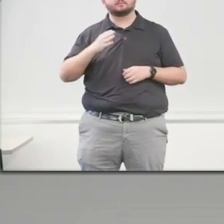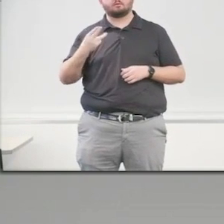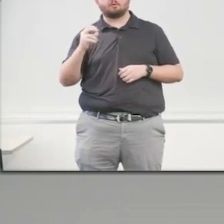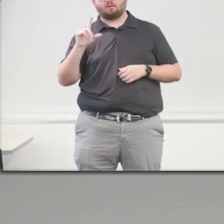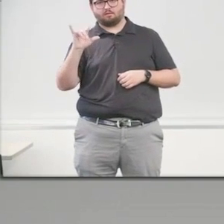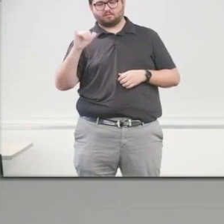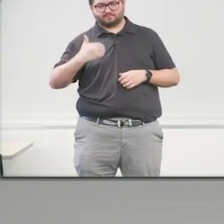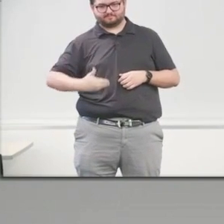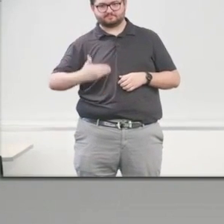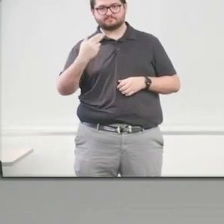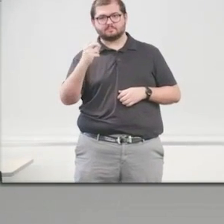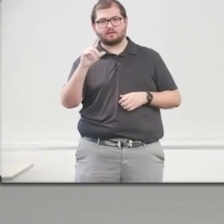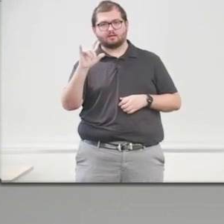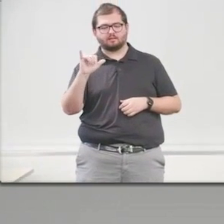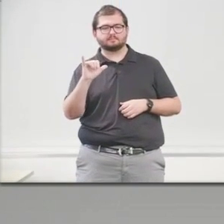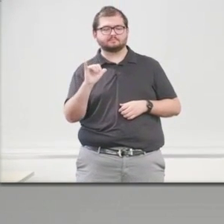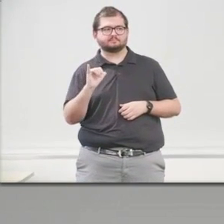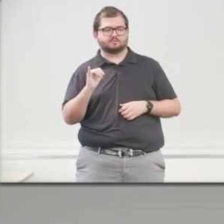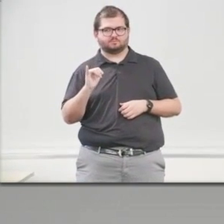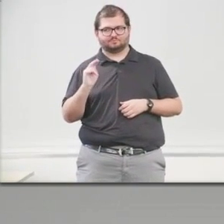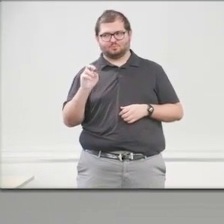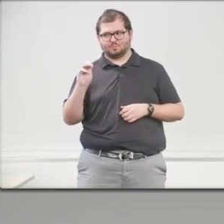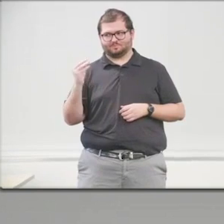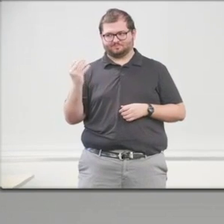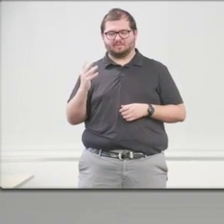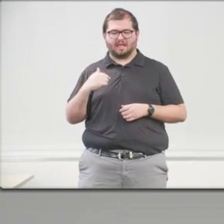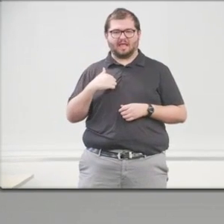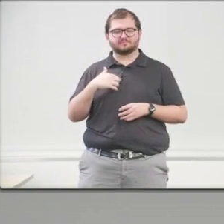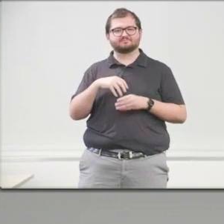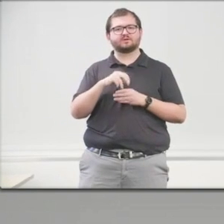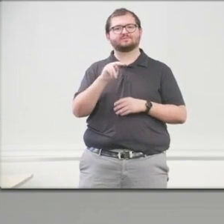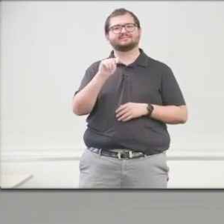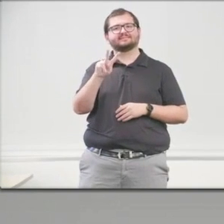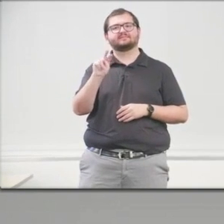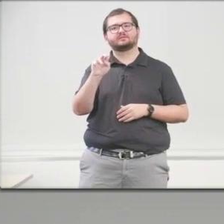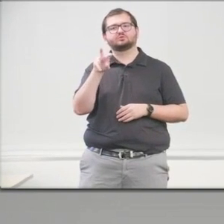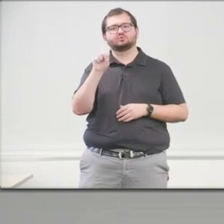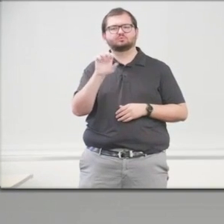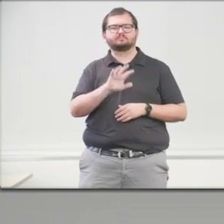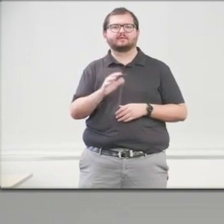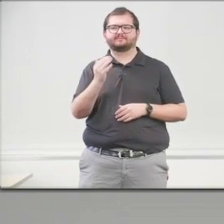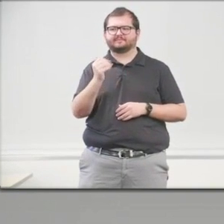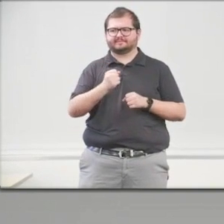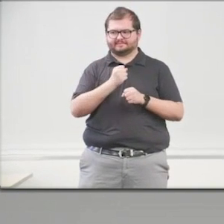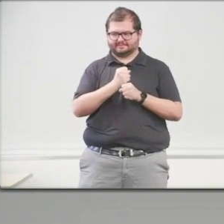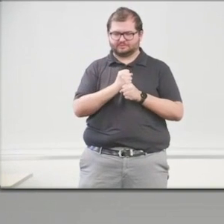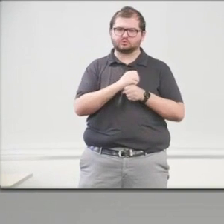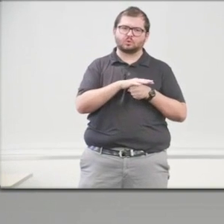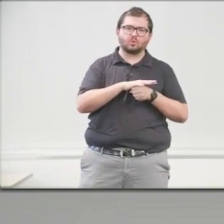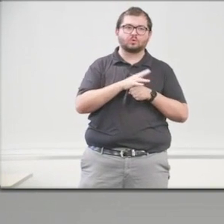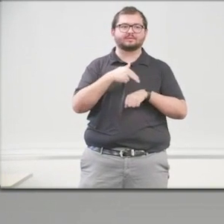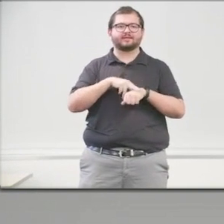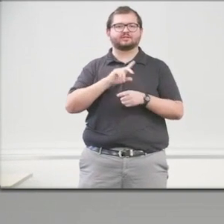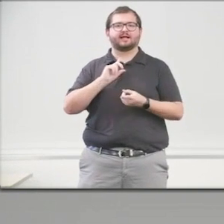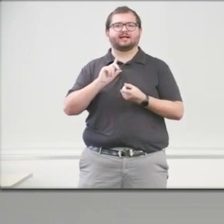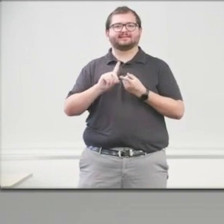Holly. Like Norm had said, I was in TV news for about 15 years, locally and nationally, before turning over to the dark side